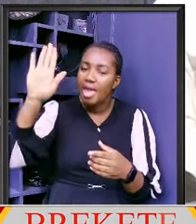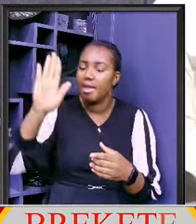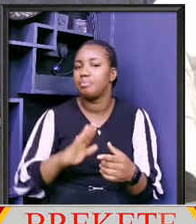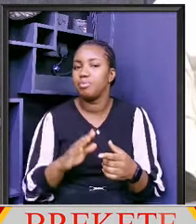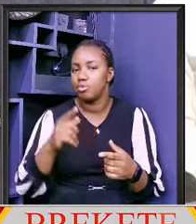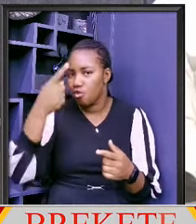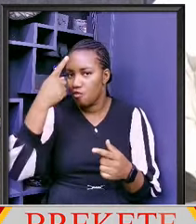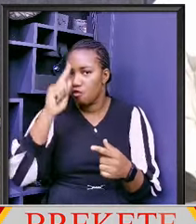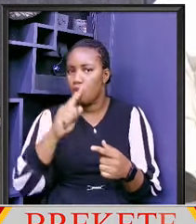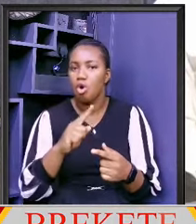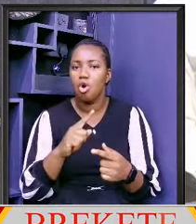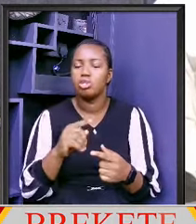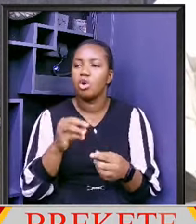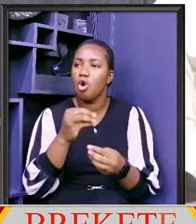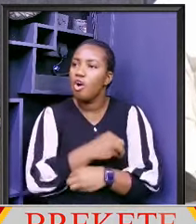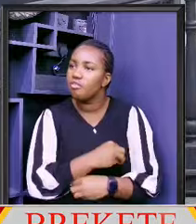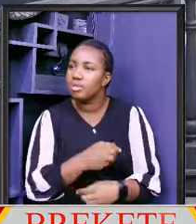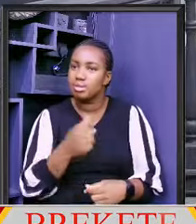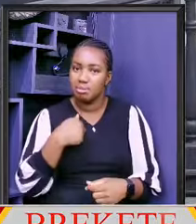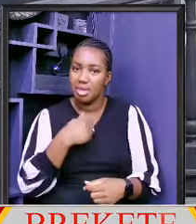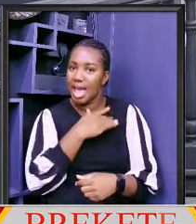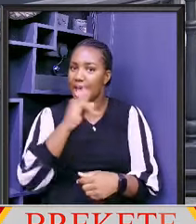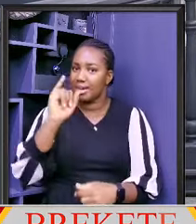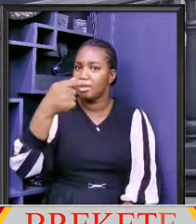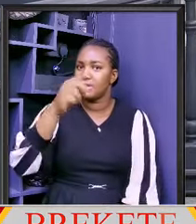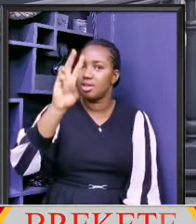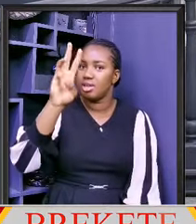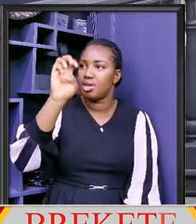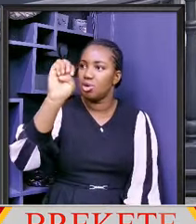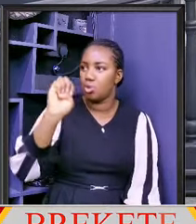Igwe, Pastor Namandi.